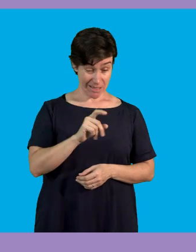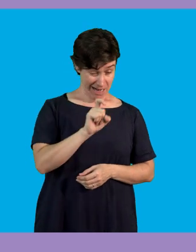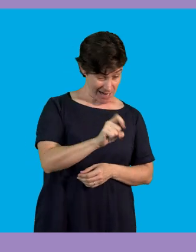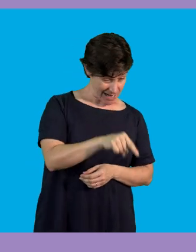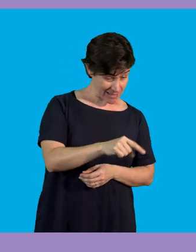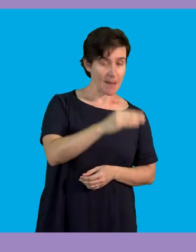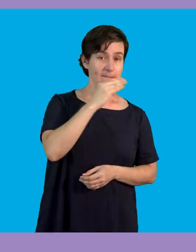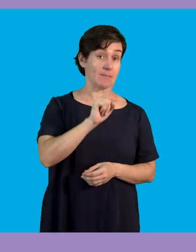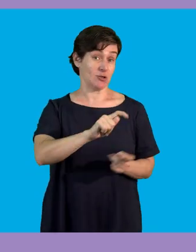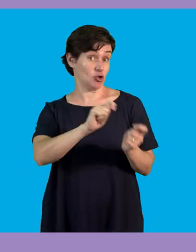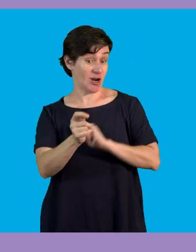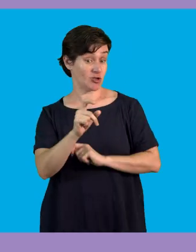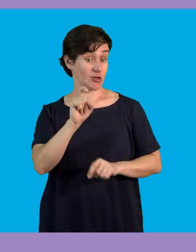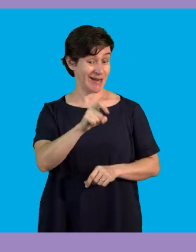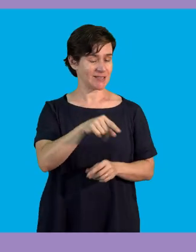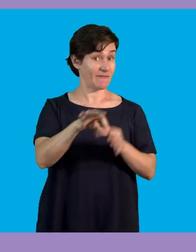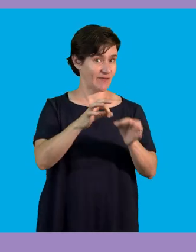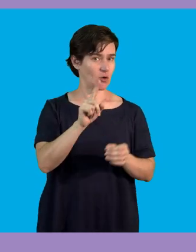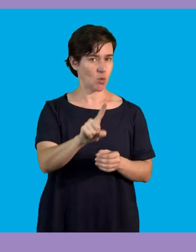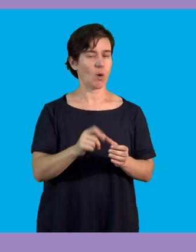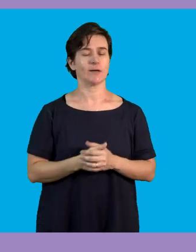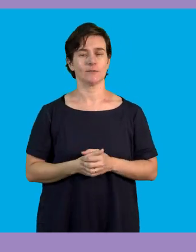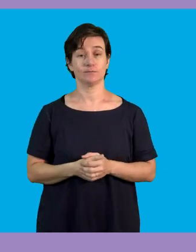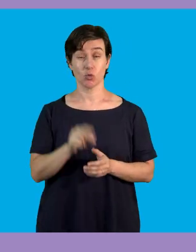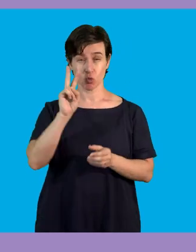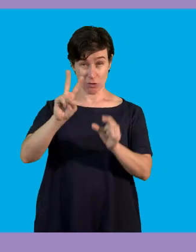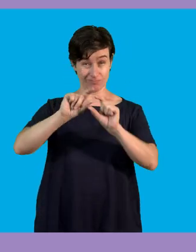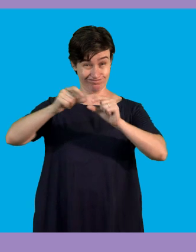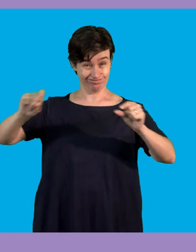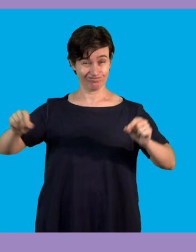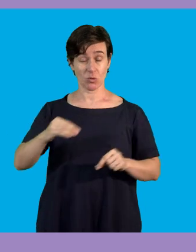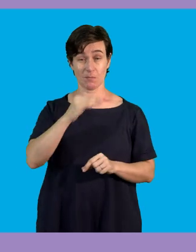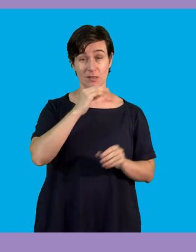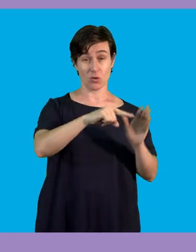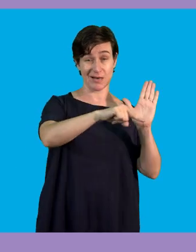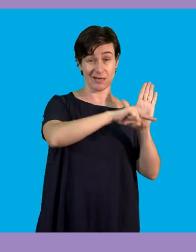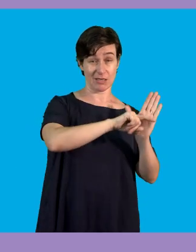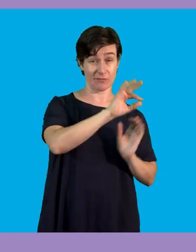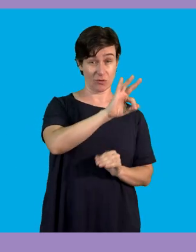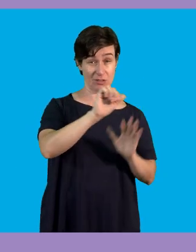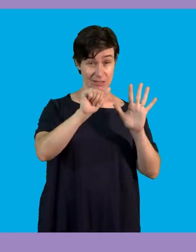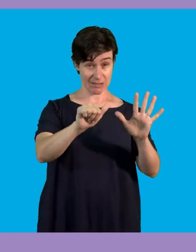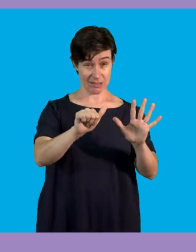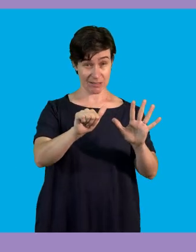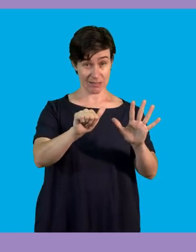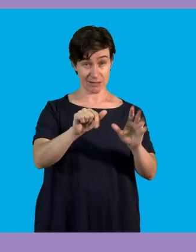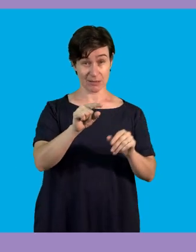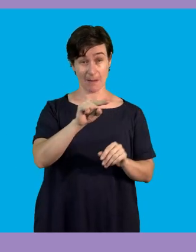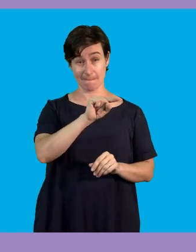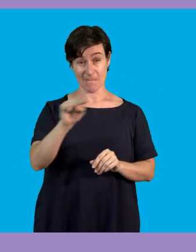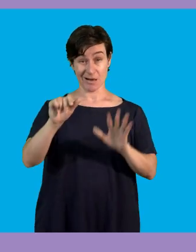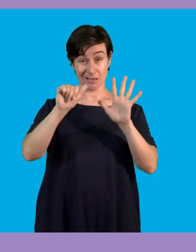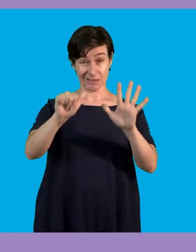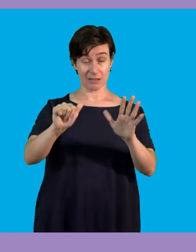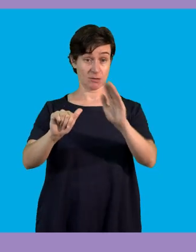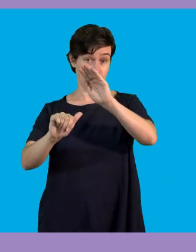now supposed to substitute with 1. The expression as it stands is negative 36. 6